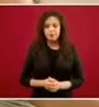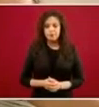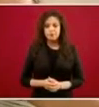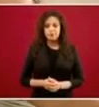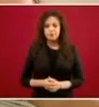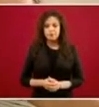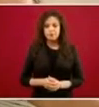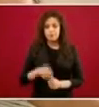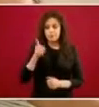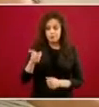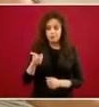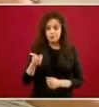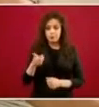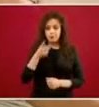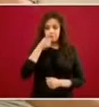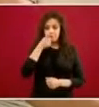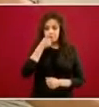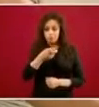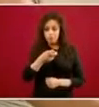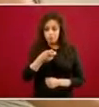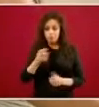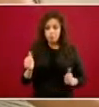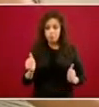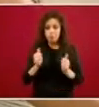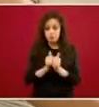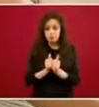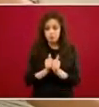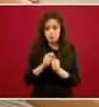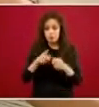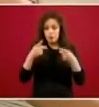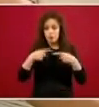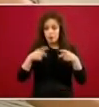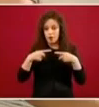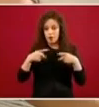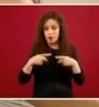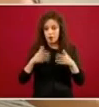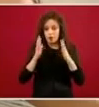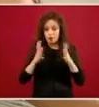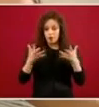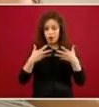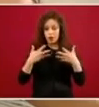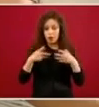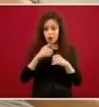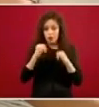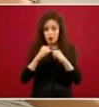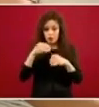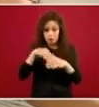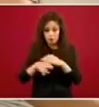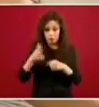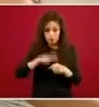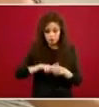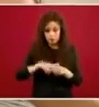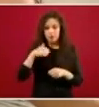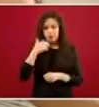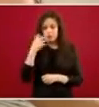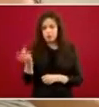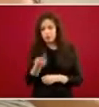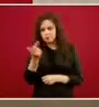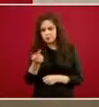talking about the amount of people who have died from this disease, I wanna